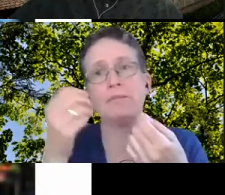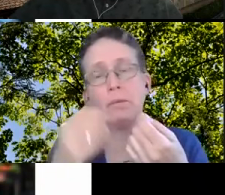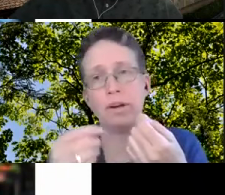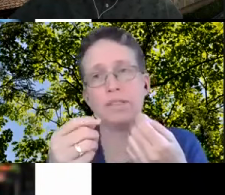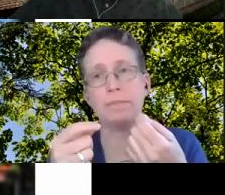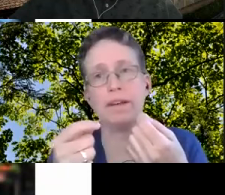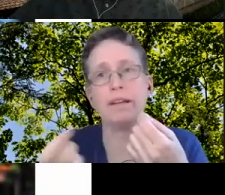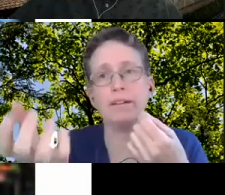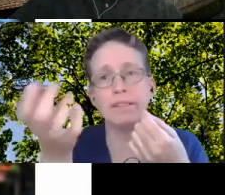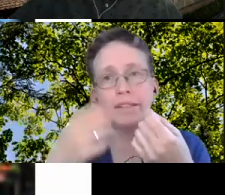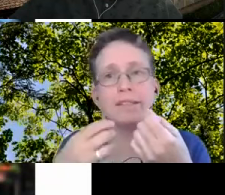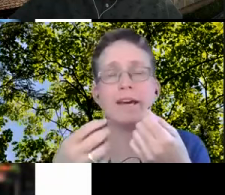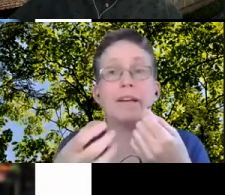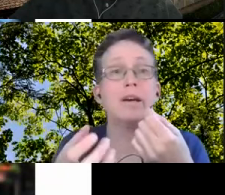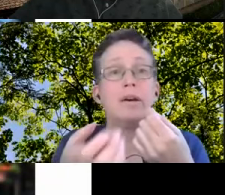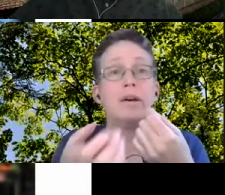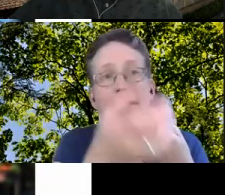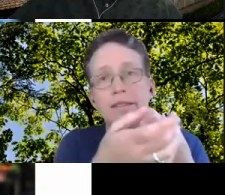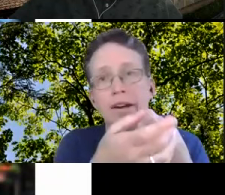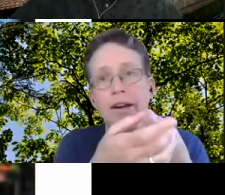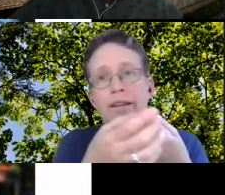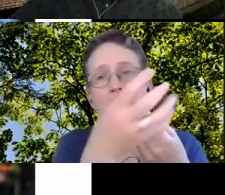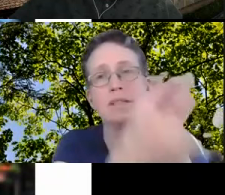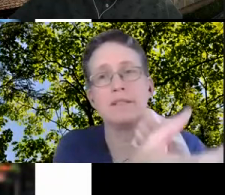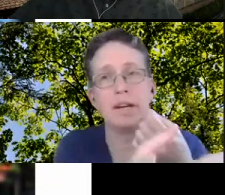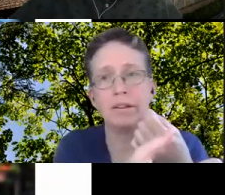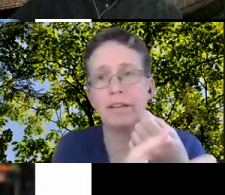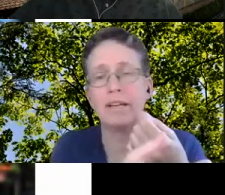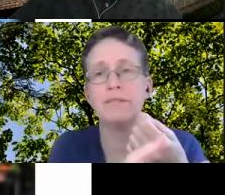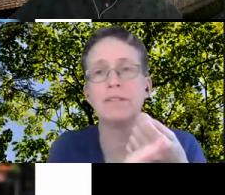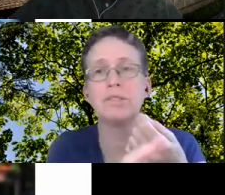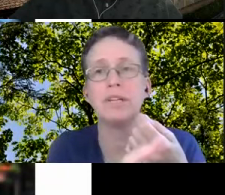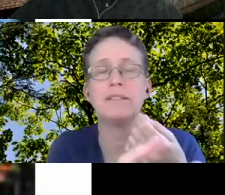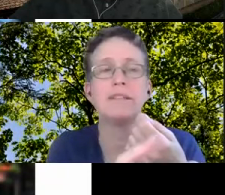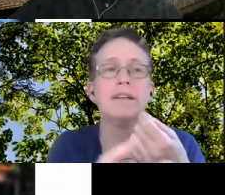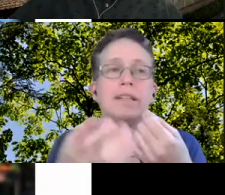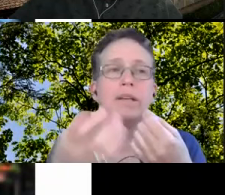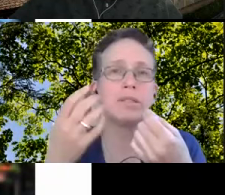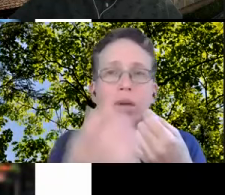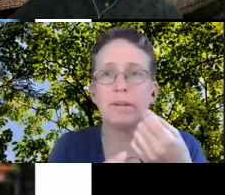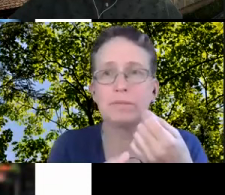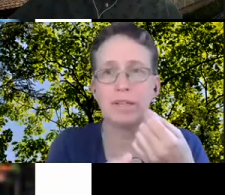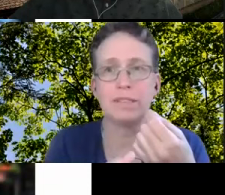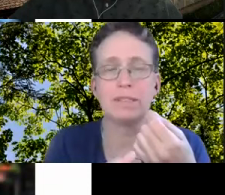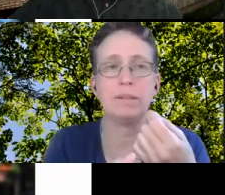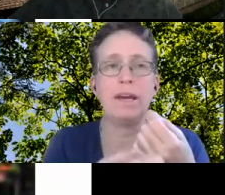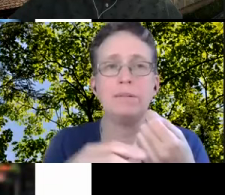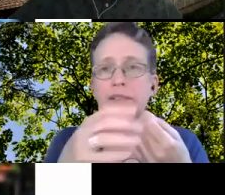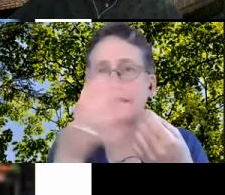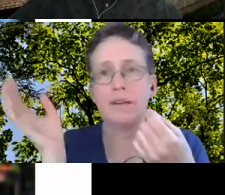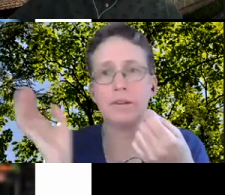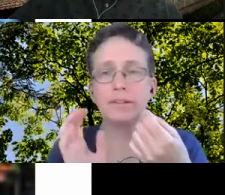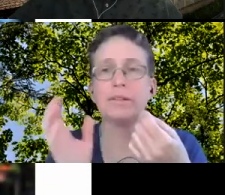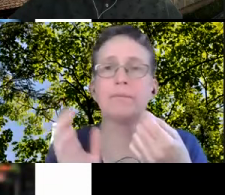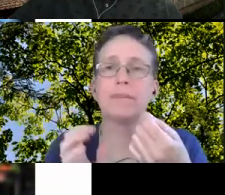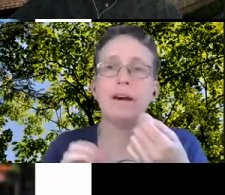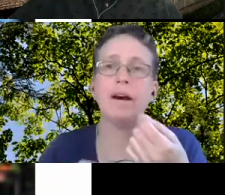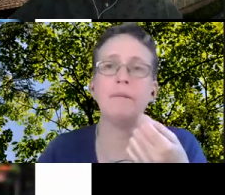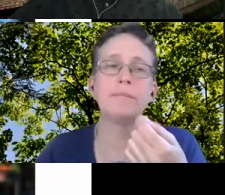ask for something. Like a resident said, in this area, this was this derelict end of a street. There was no place for kids to play. It was this